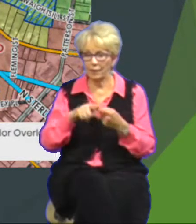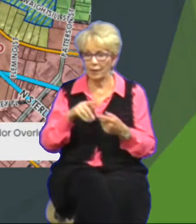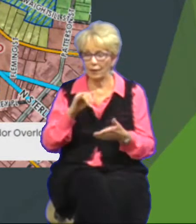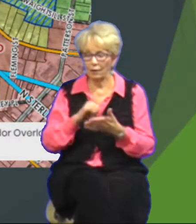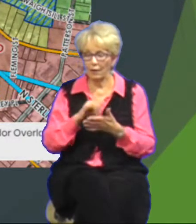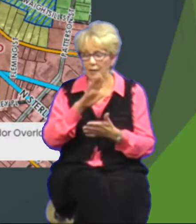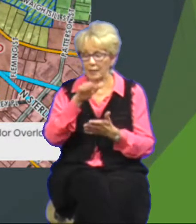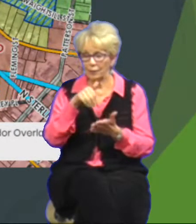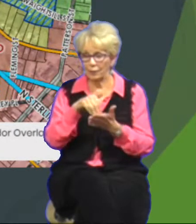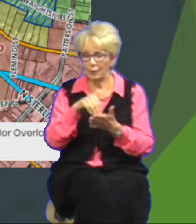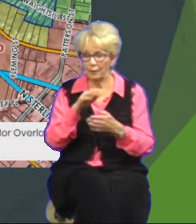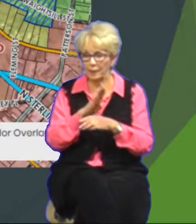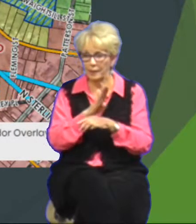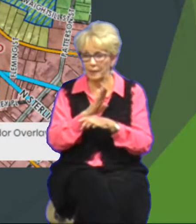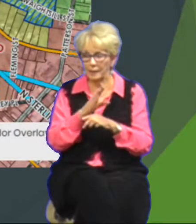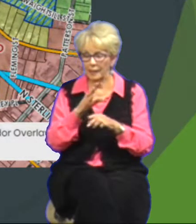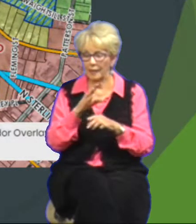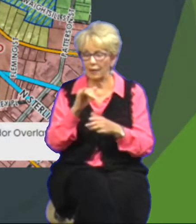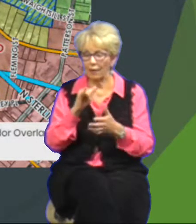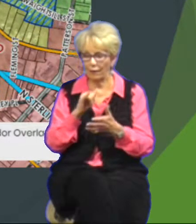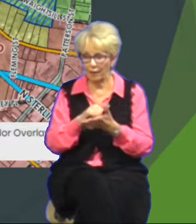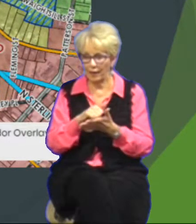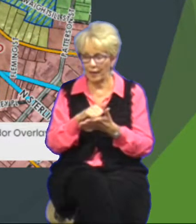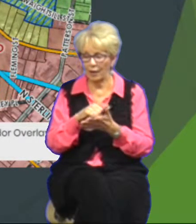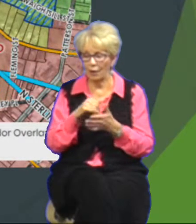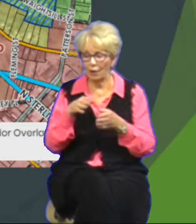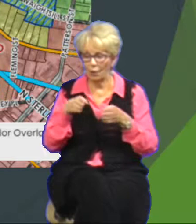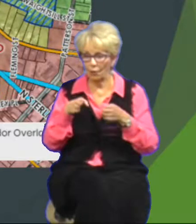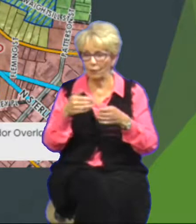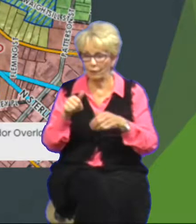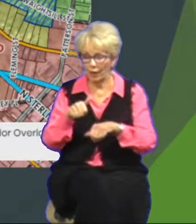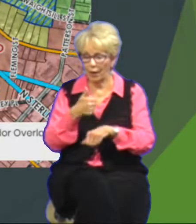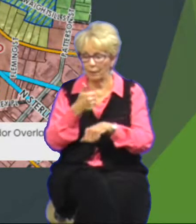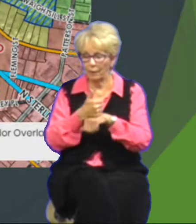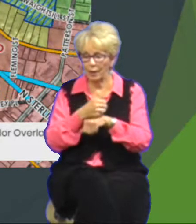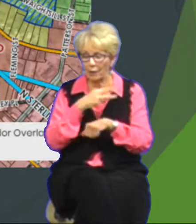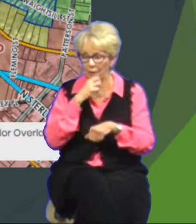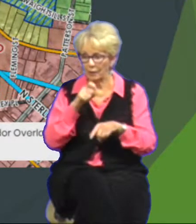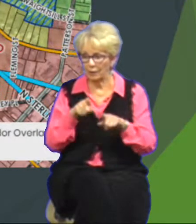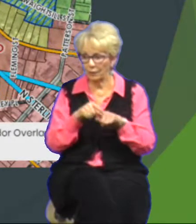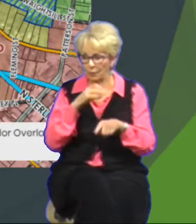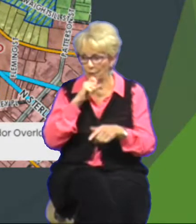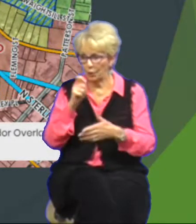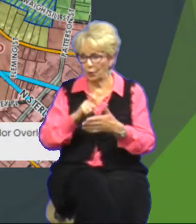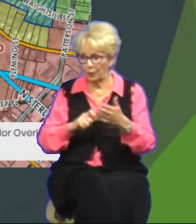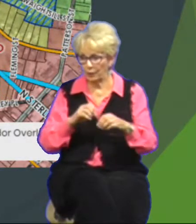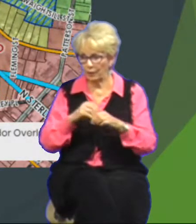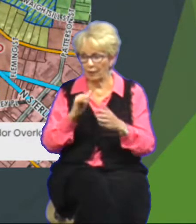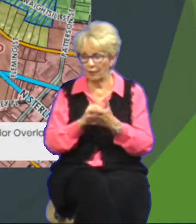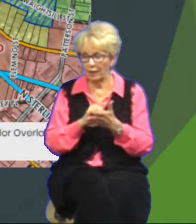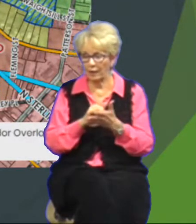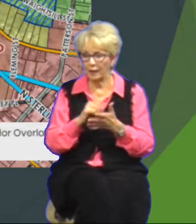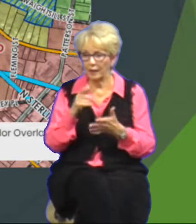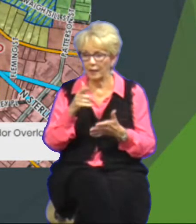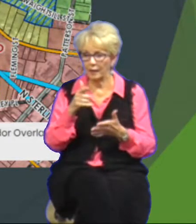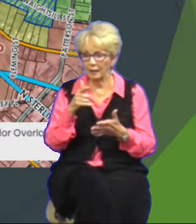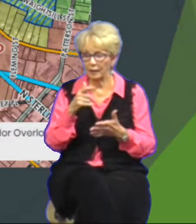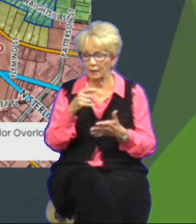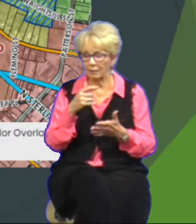to the Central Business District, that corridor district is in place, and it was as it was written in the text. It's just for whatever